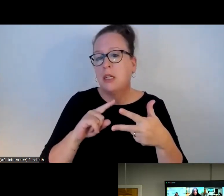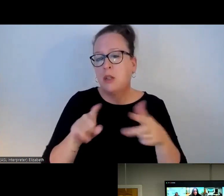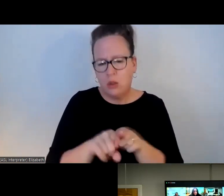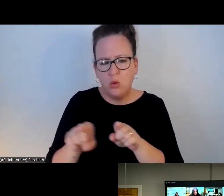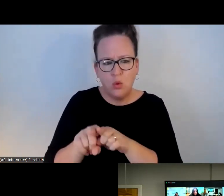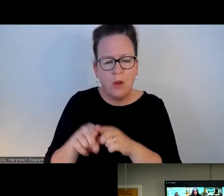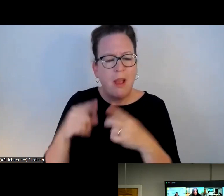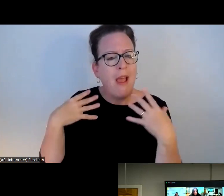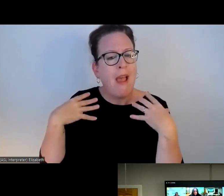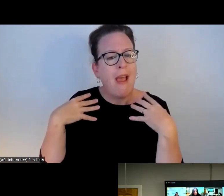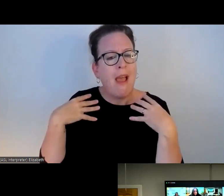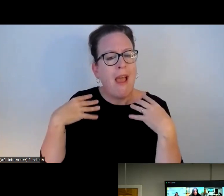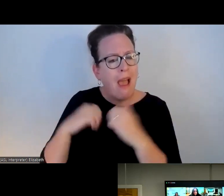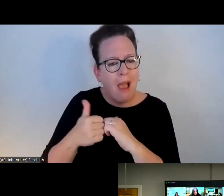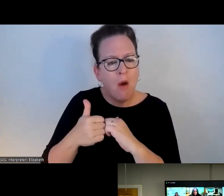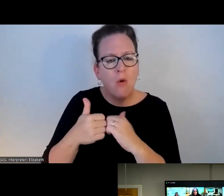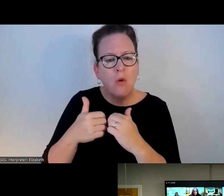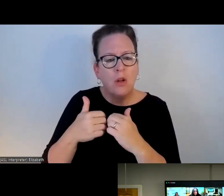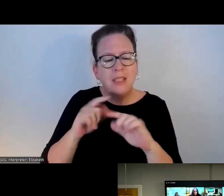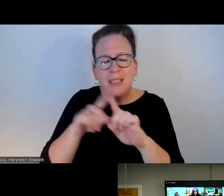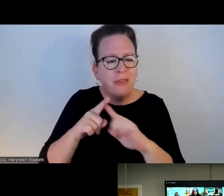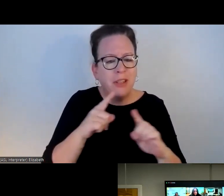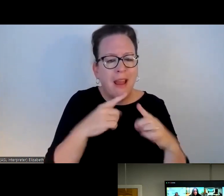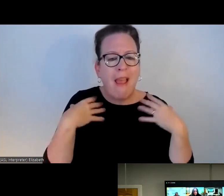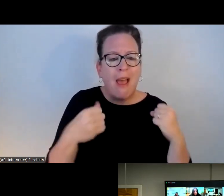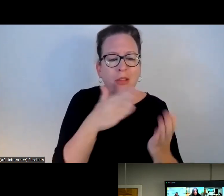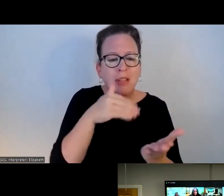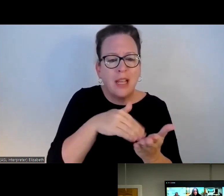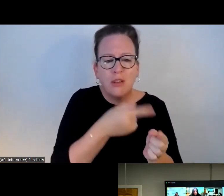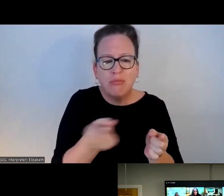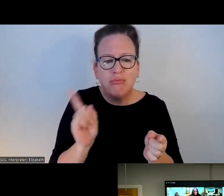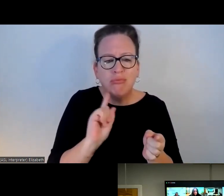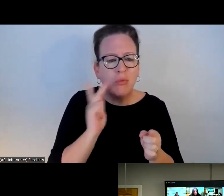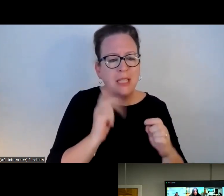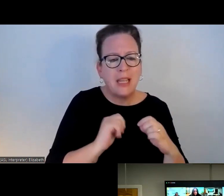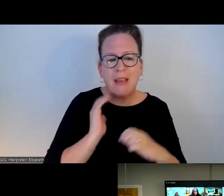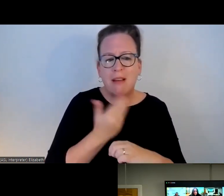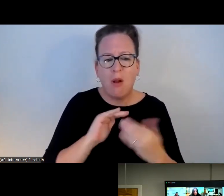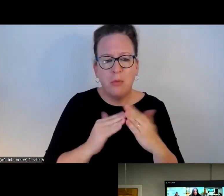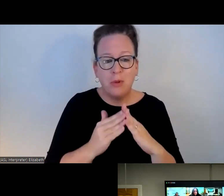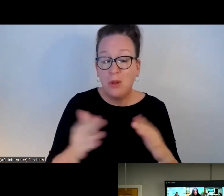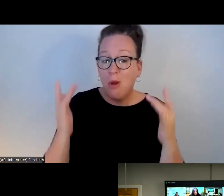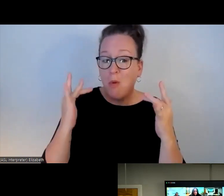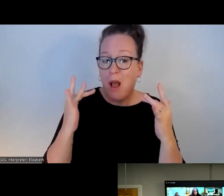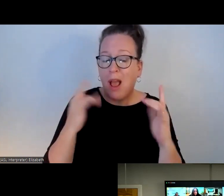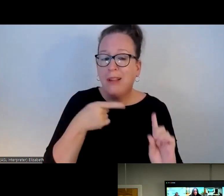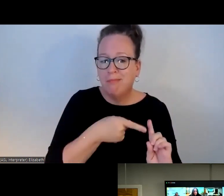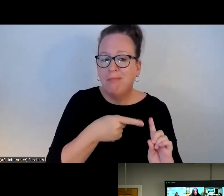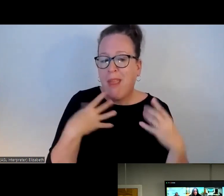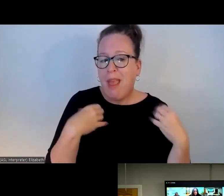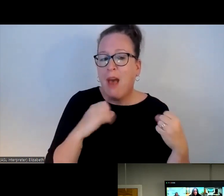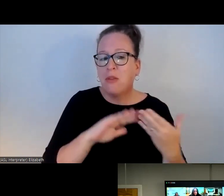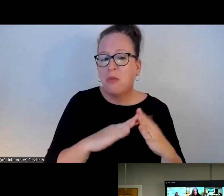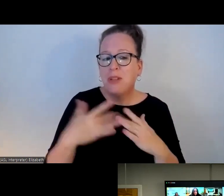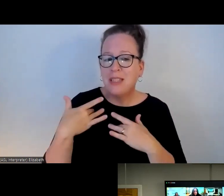health communities, health centers, because oftentimes in our communities, they tend to see